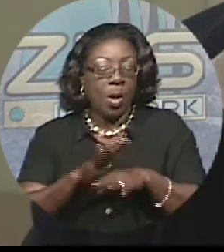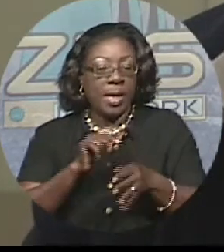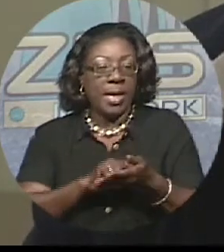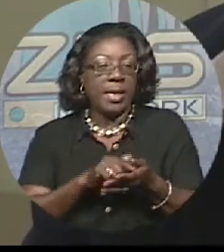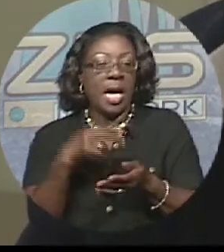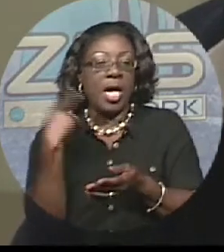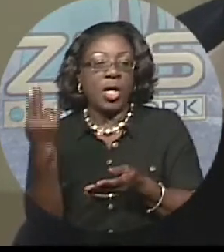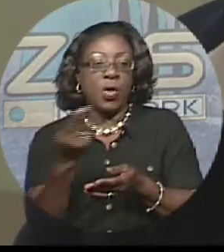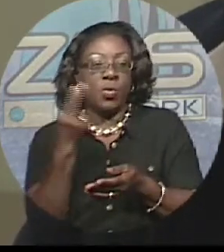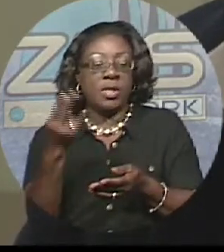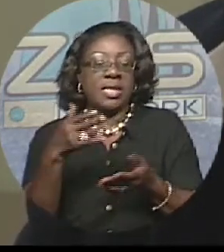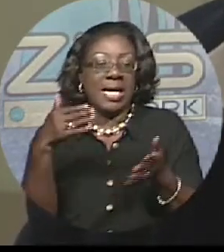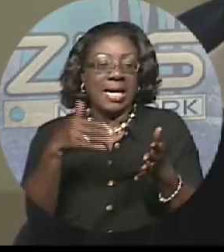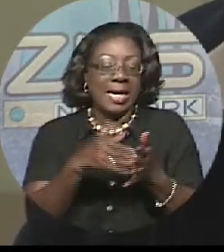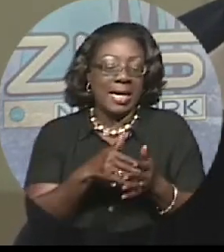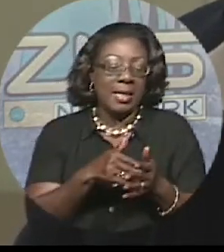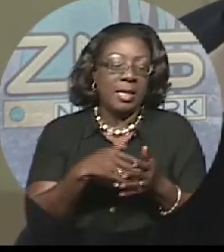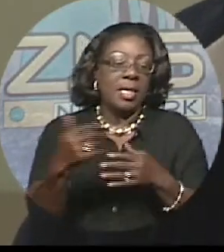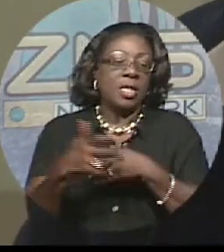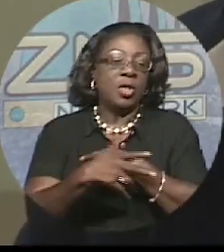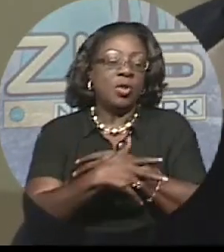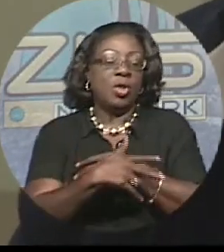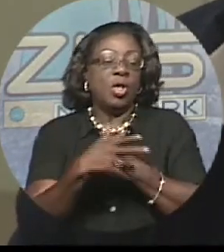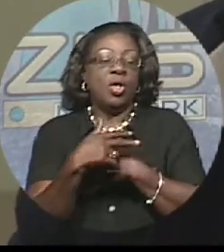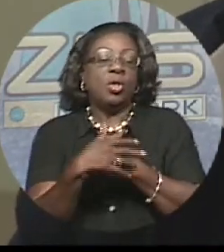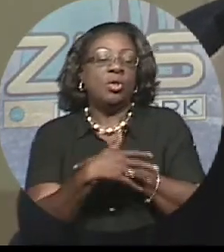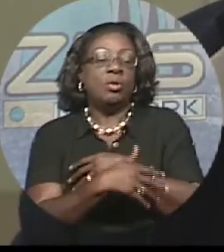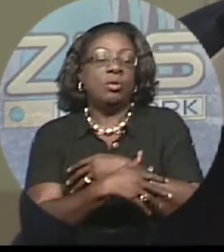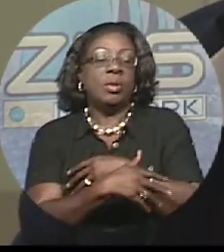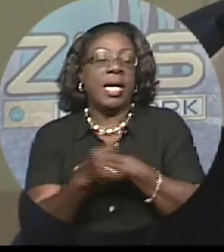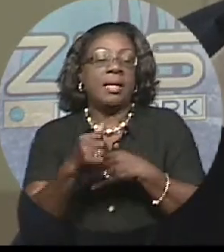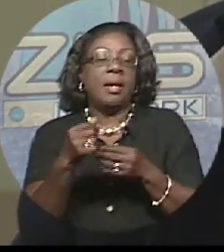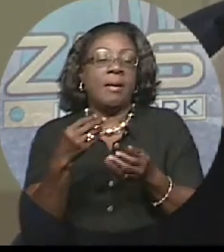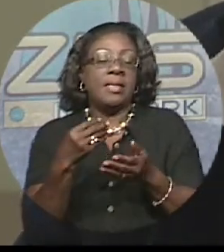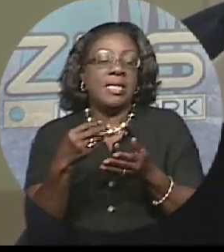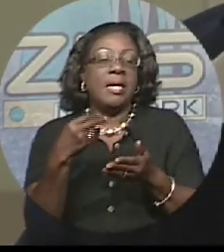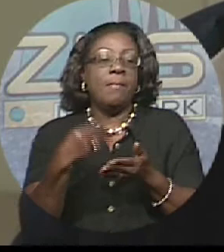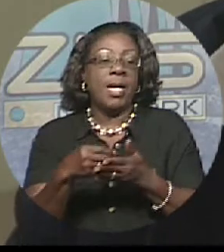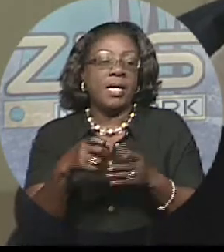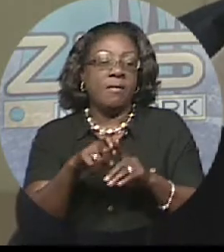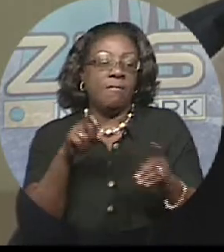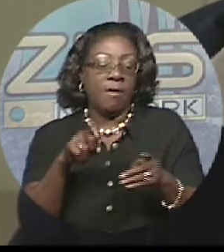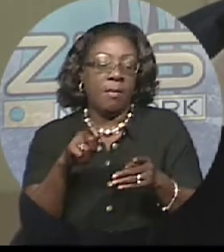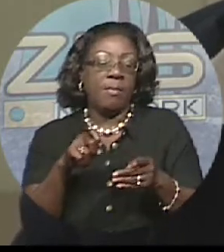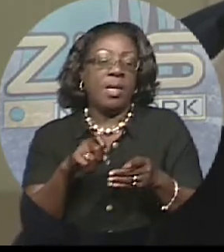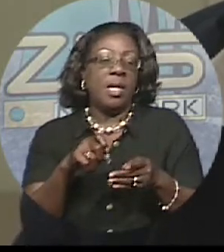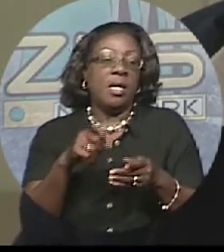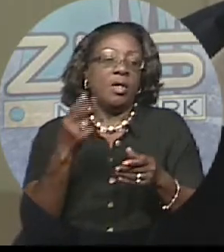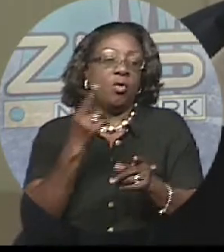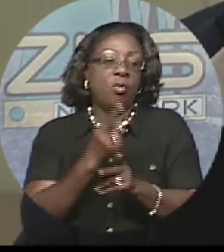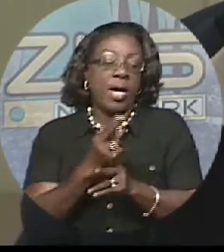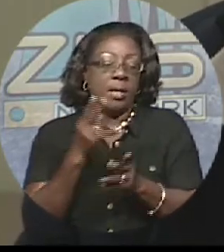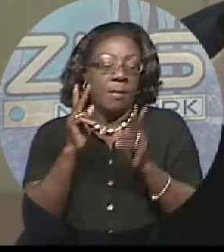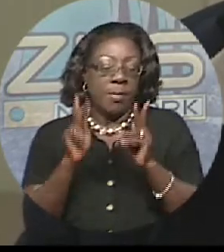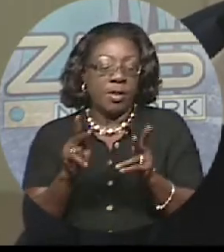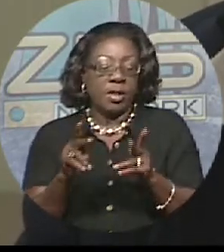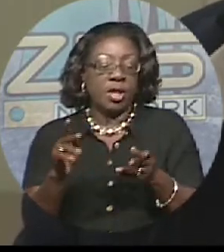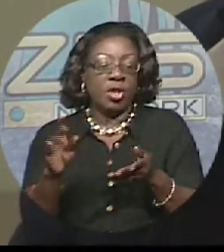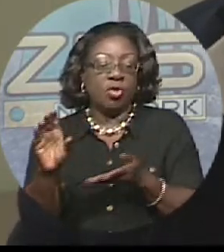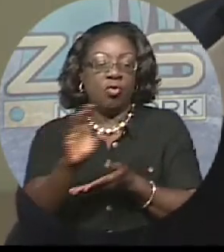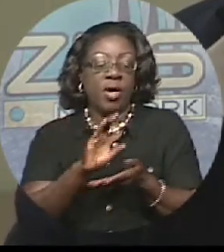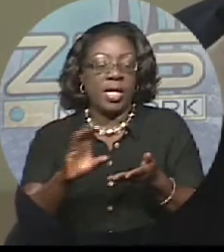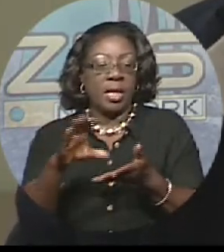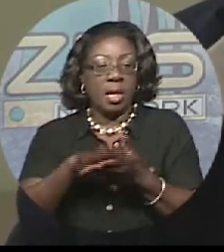call mules. These would be individuals who will willingly participate in the scheme by going into the various business establishment that sells